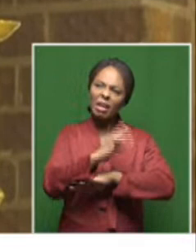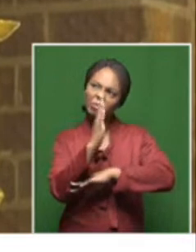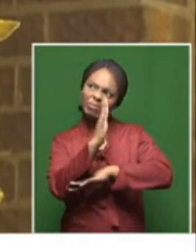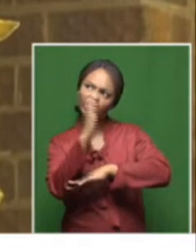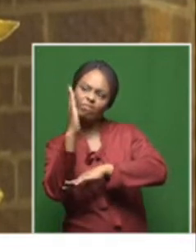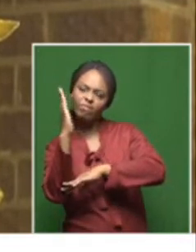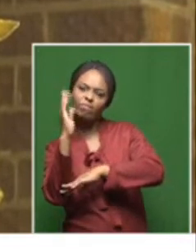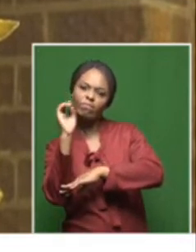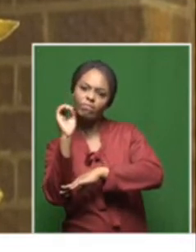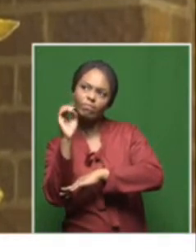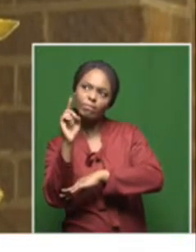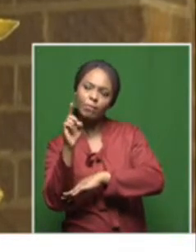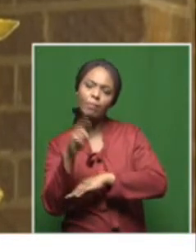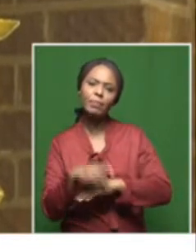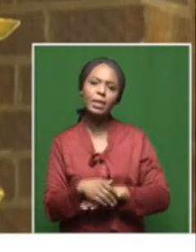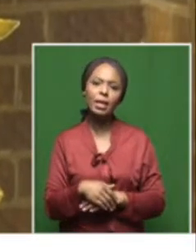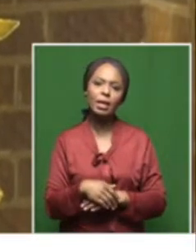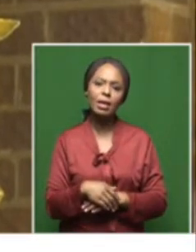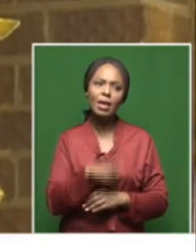And stared at the sky.